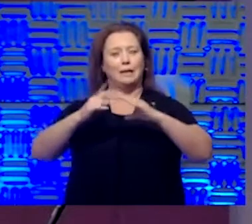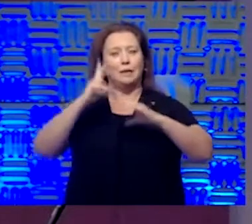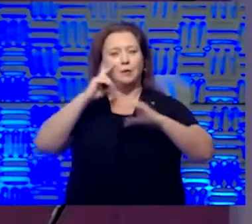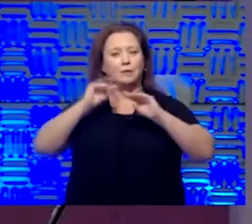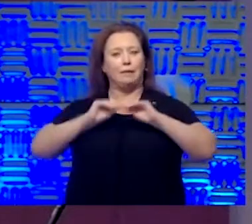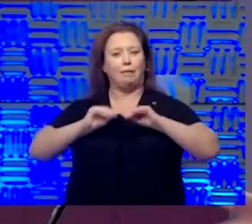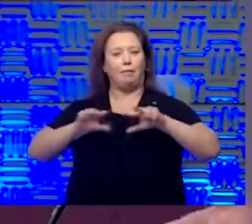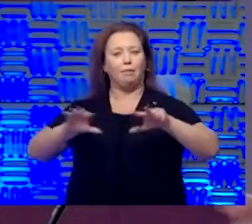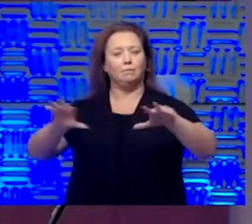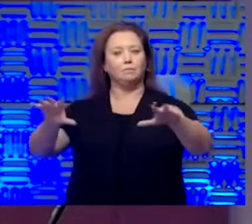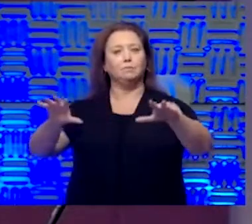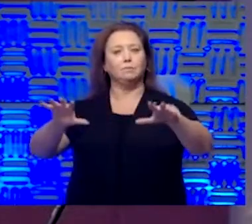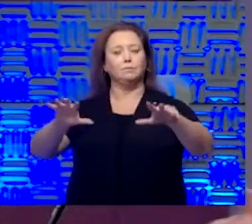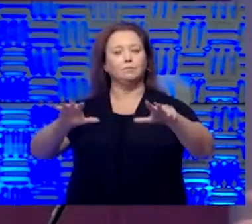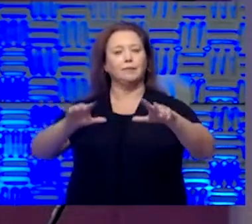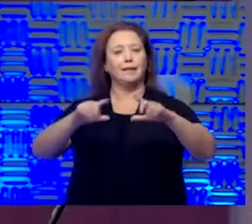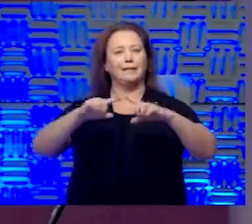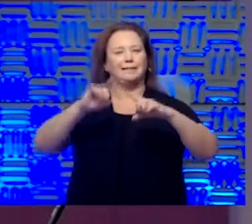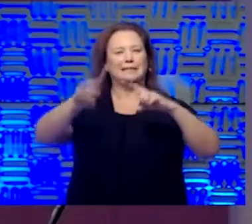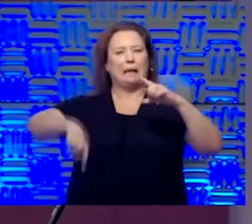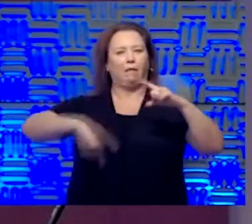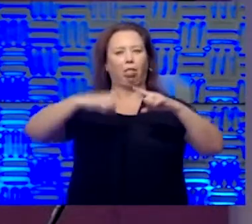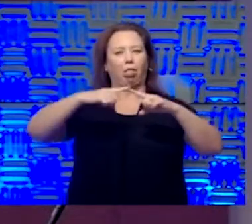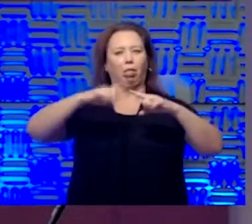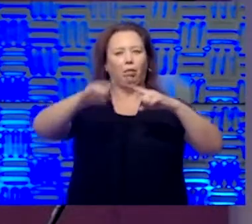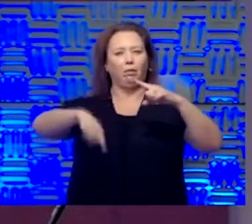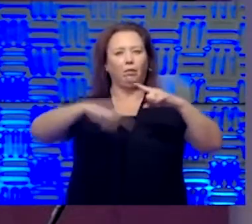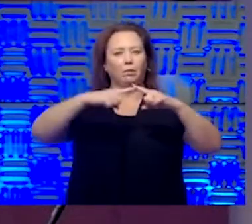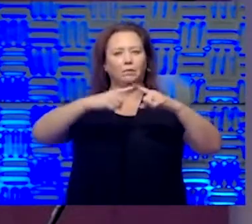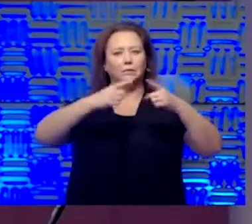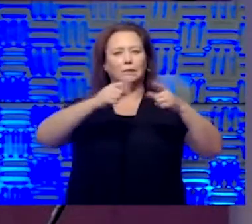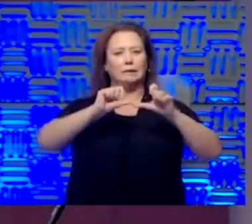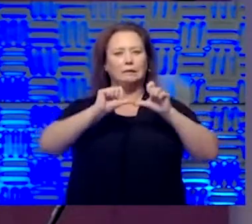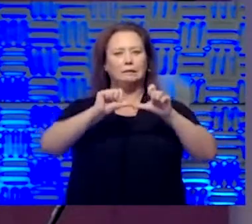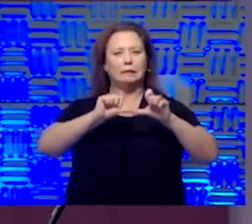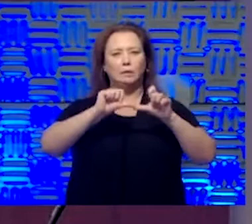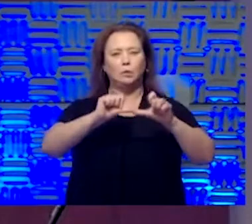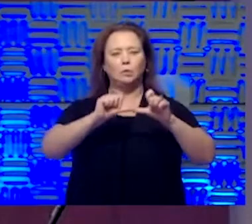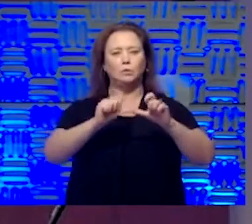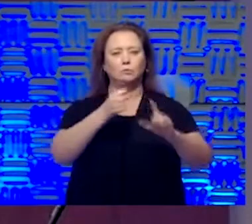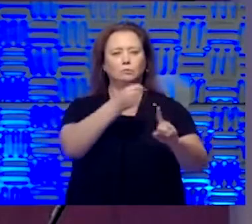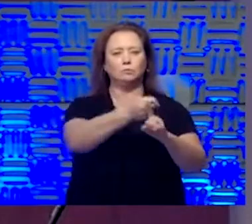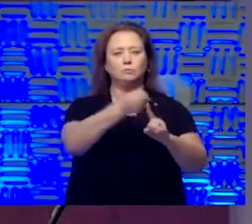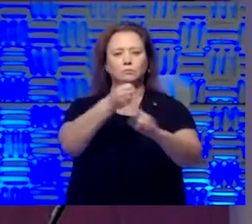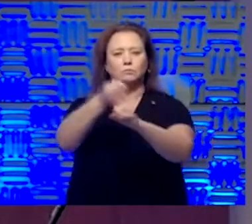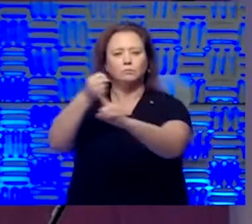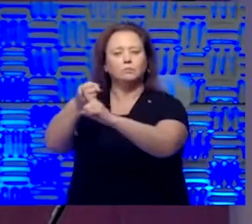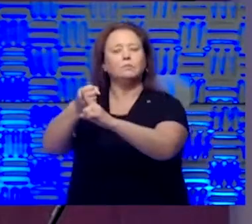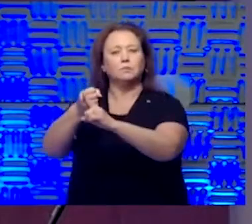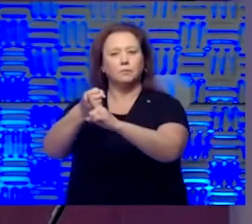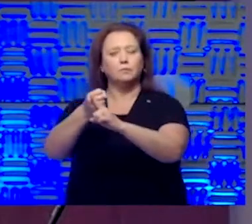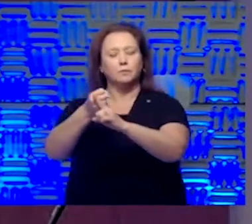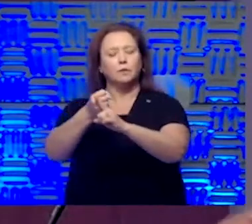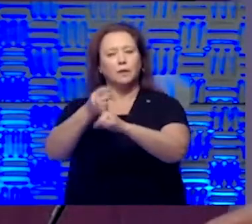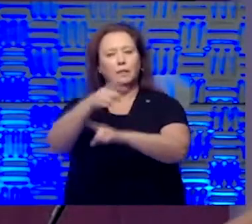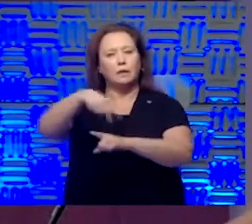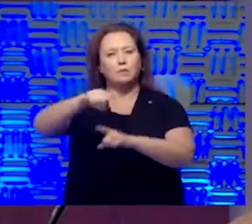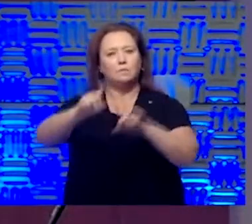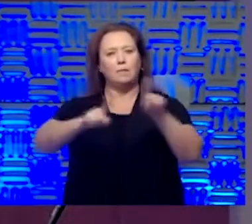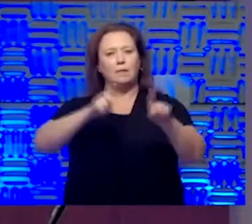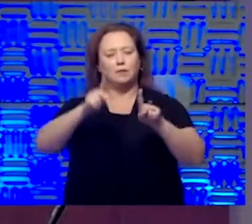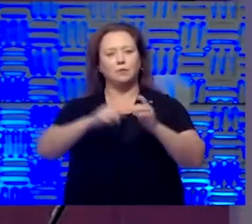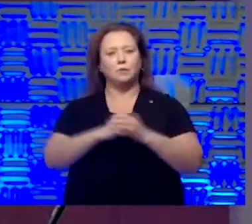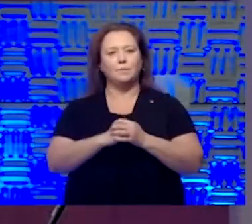that trend and just that cycle, okay? And, but generally speaking, we also here at